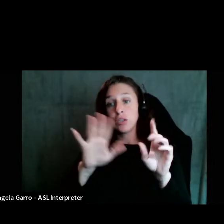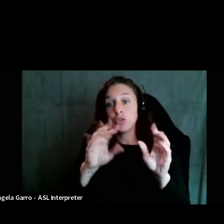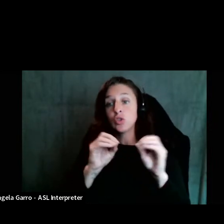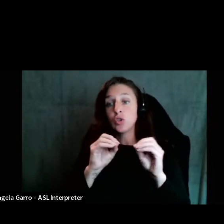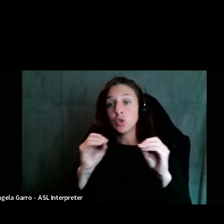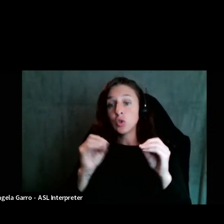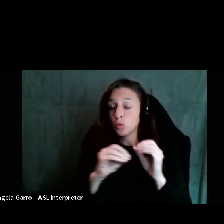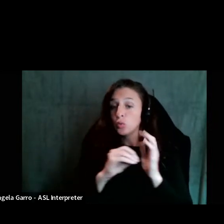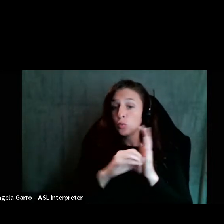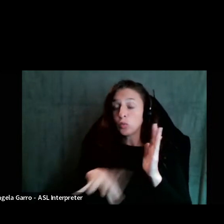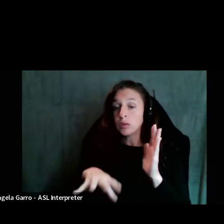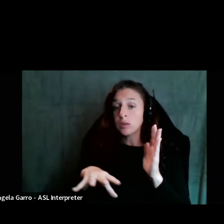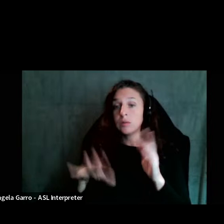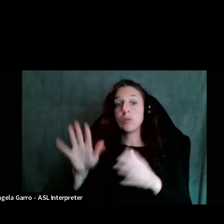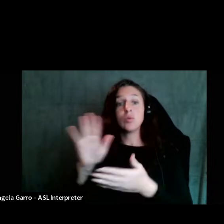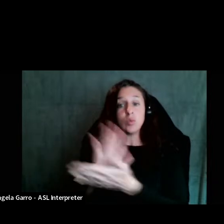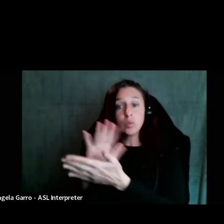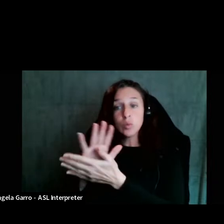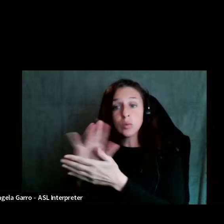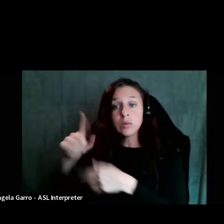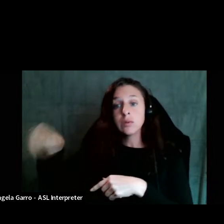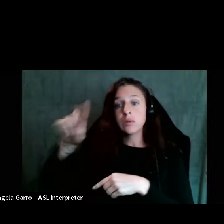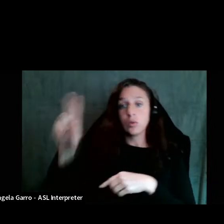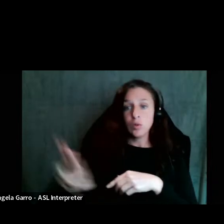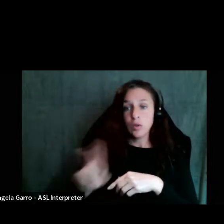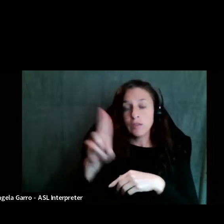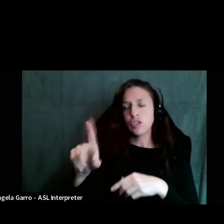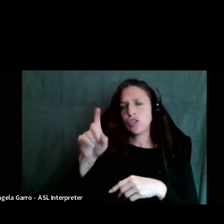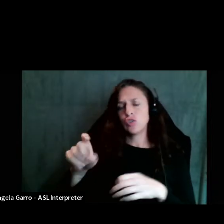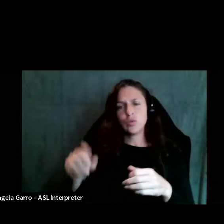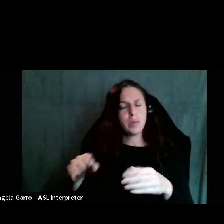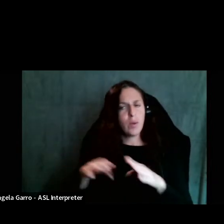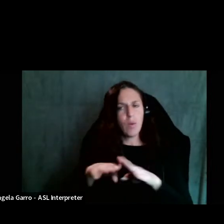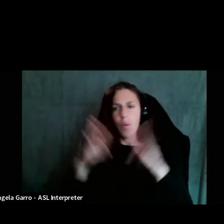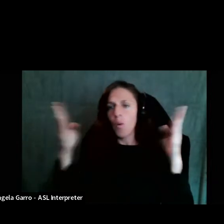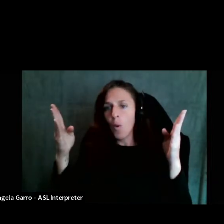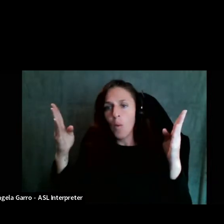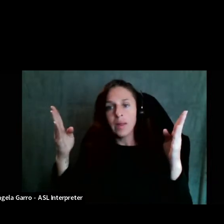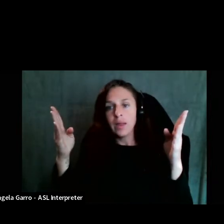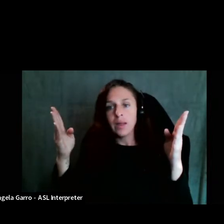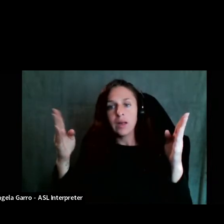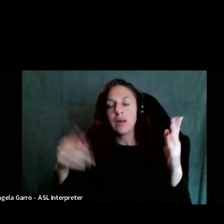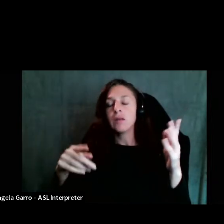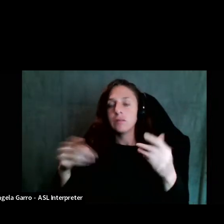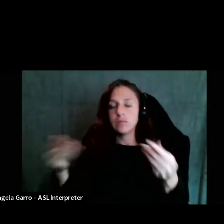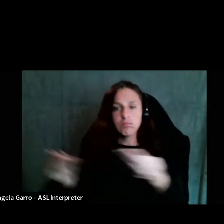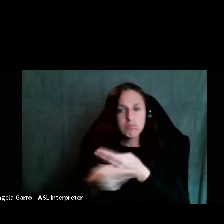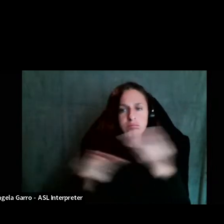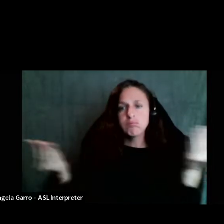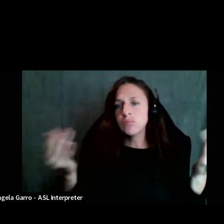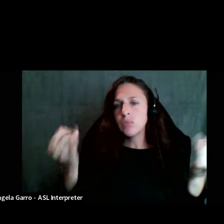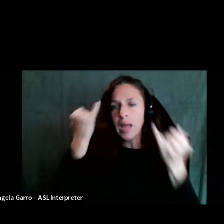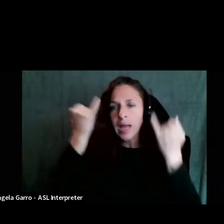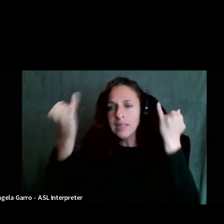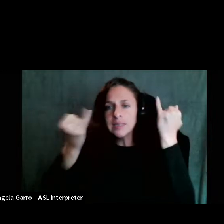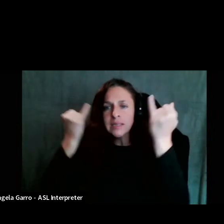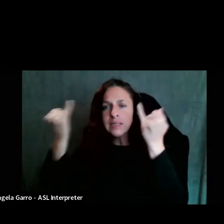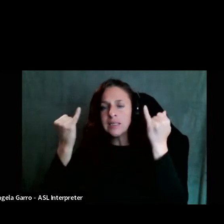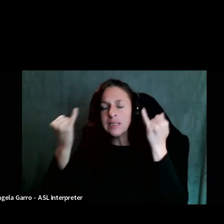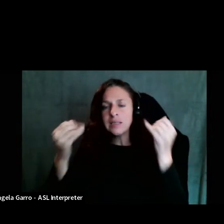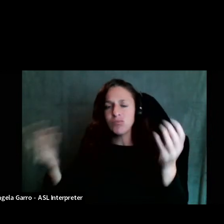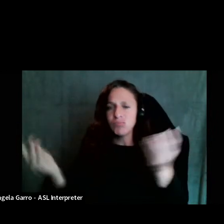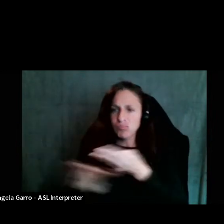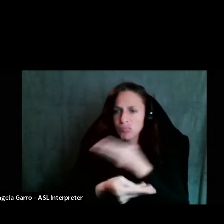The schools and universities should be an open forum, an exchange of ideas, an exchange of